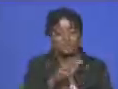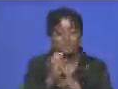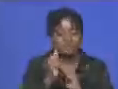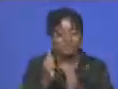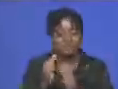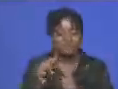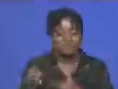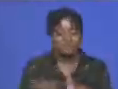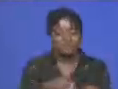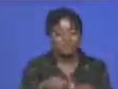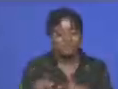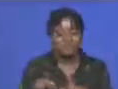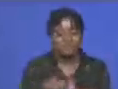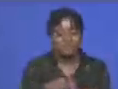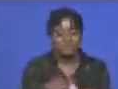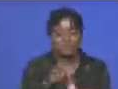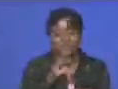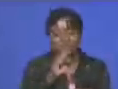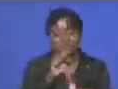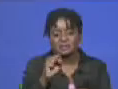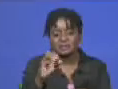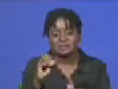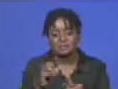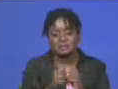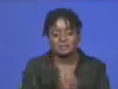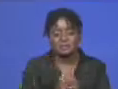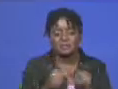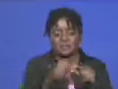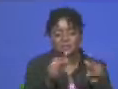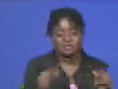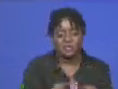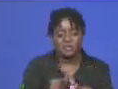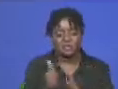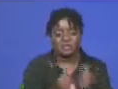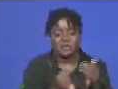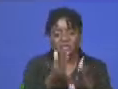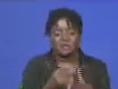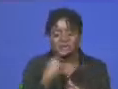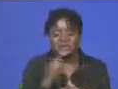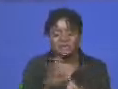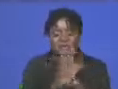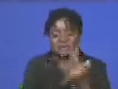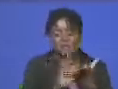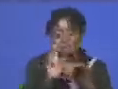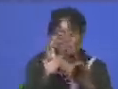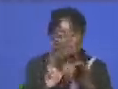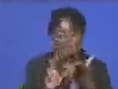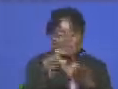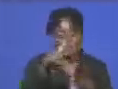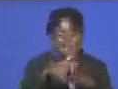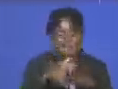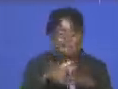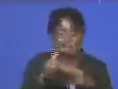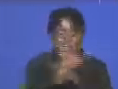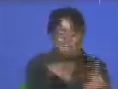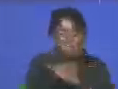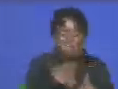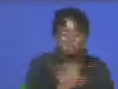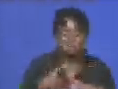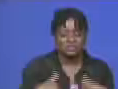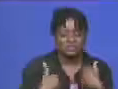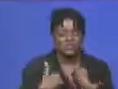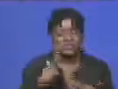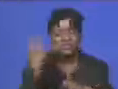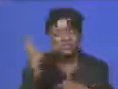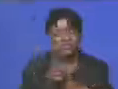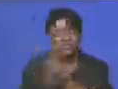Manager Keith Glinton says investing in the country's youth has always been the company's priority. He says the company looks forward each year to doing their